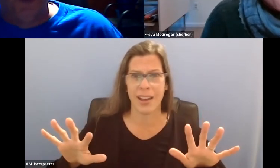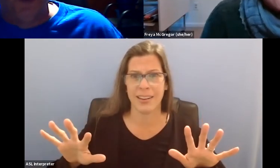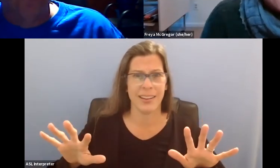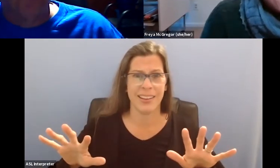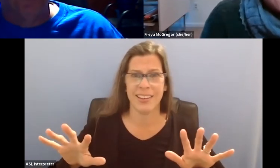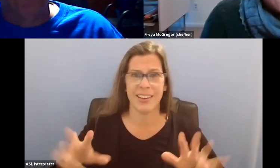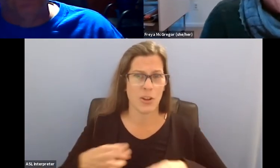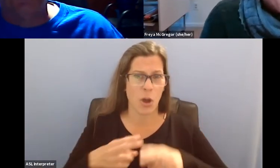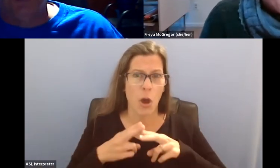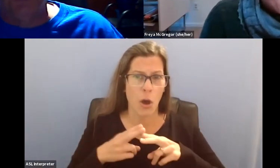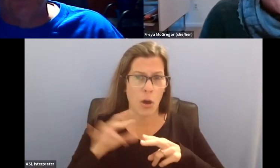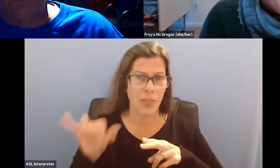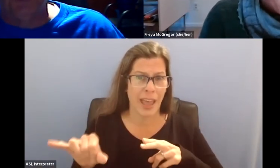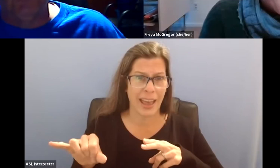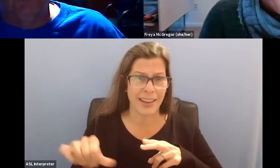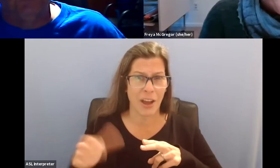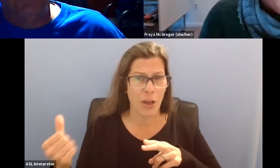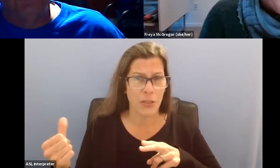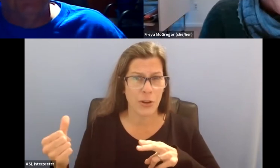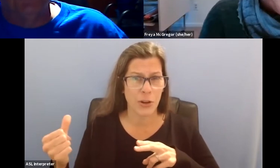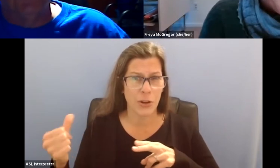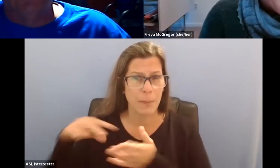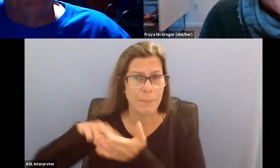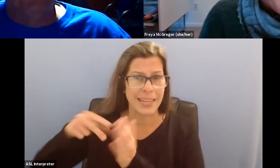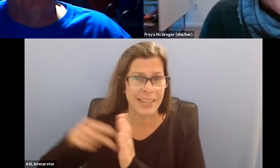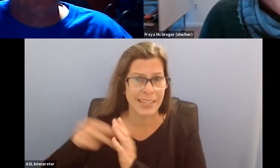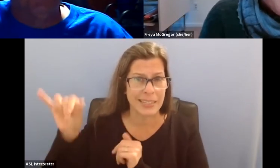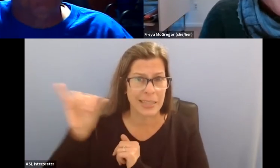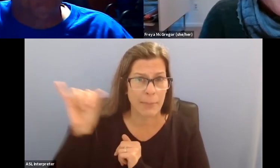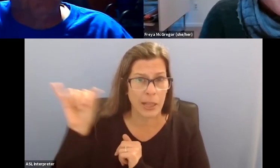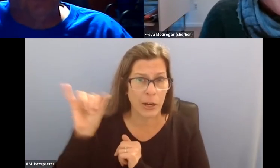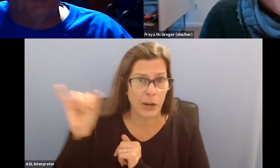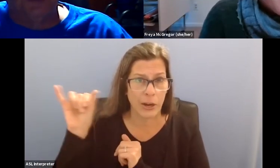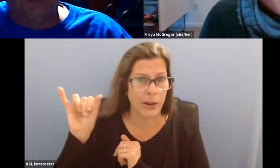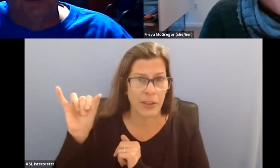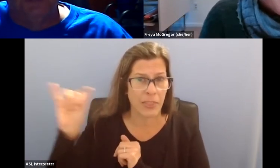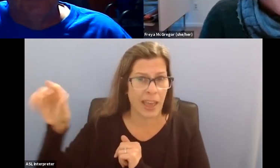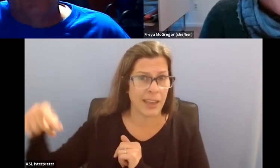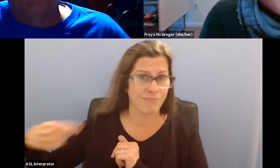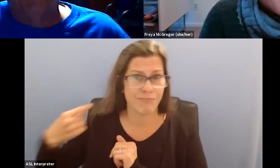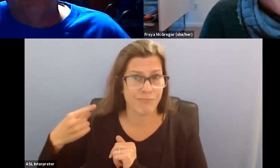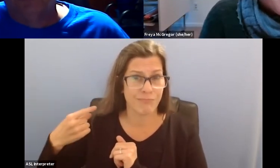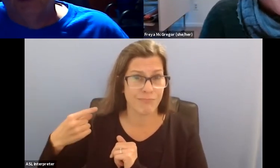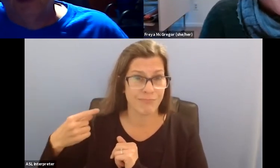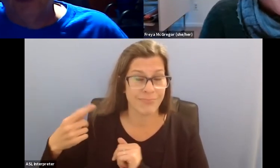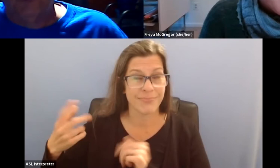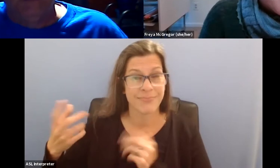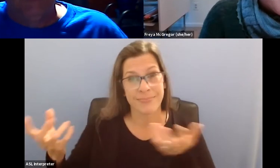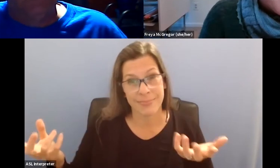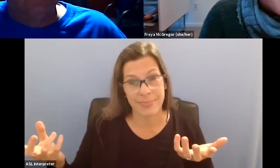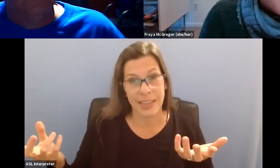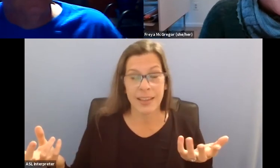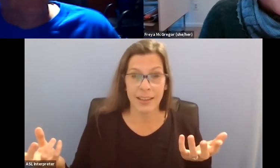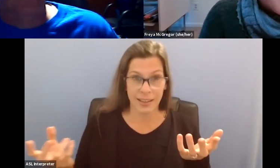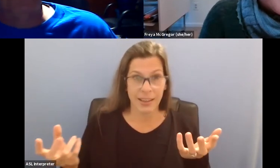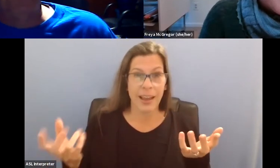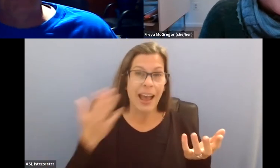Um, but unsighted, you know, is it, at least that's a, an attempt at saying something that is, that is not, uh, demeaning.